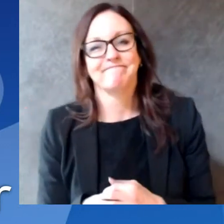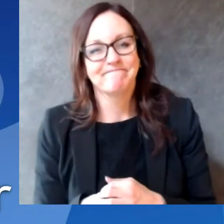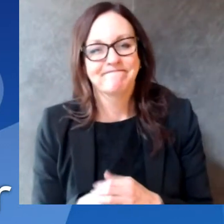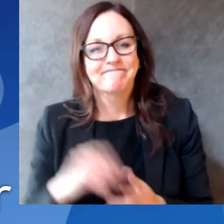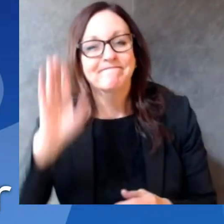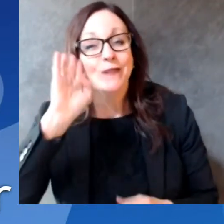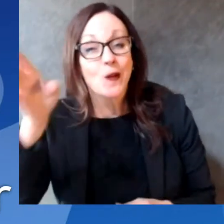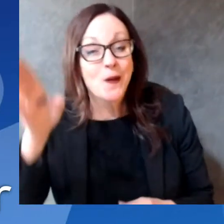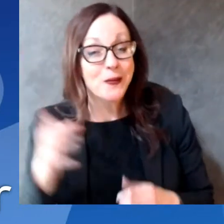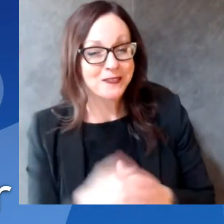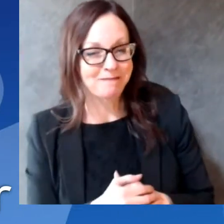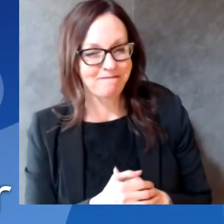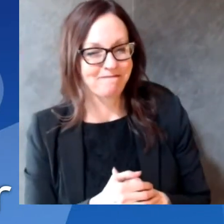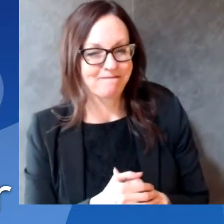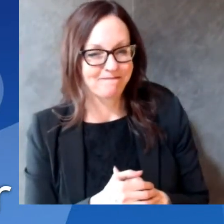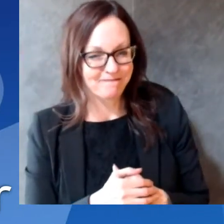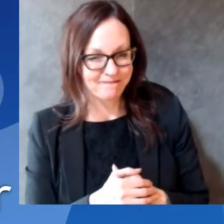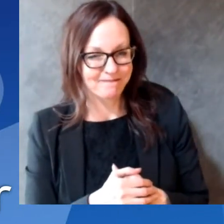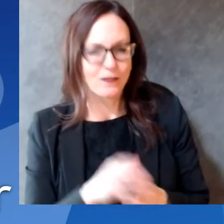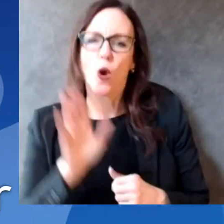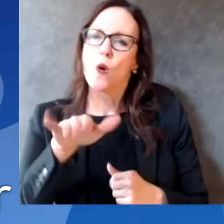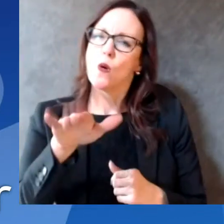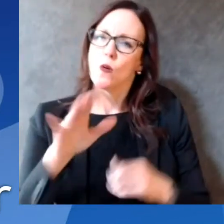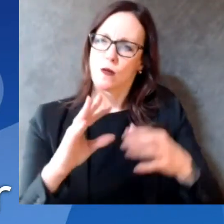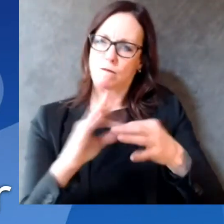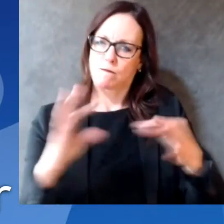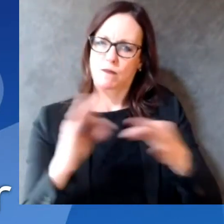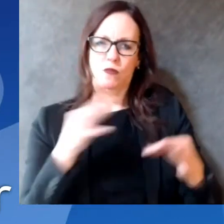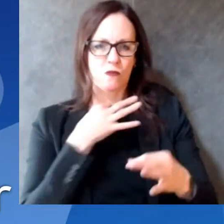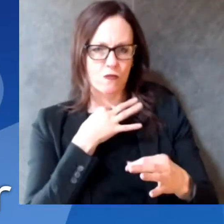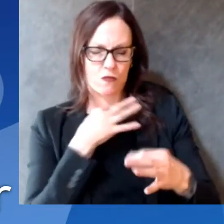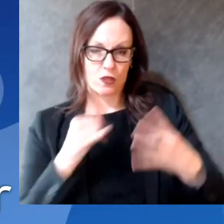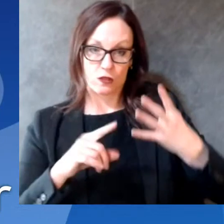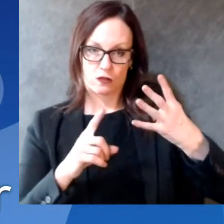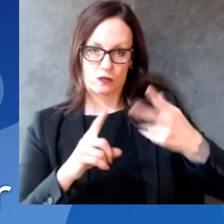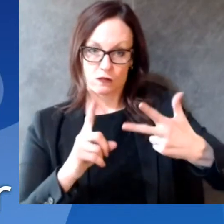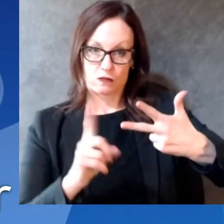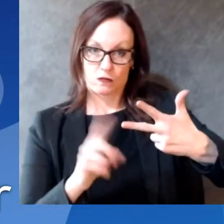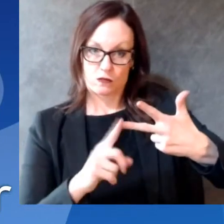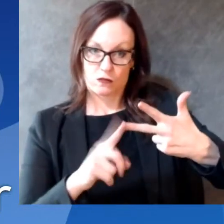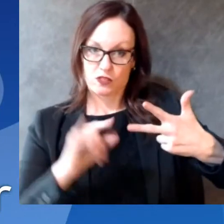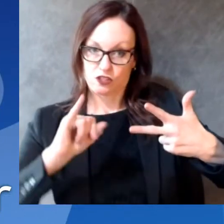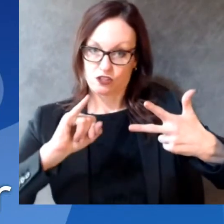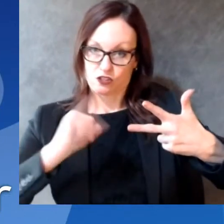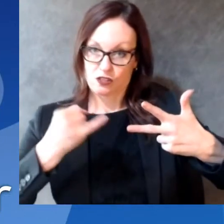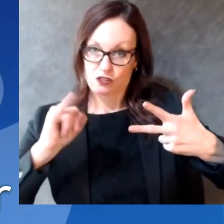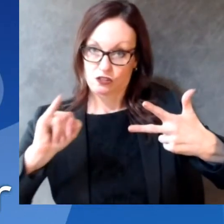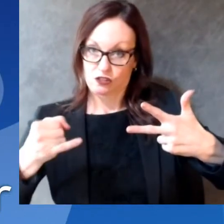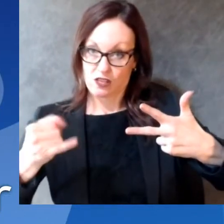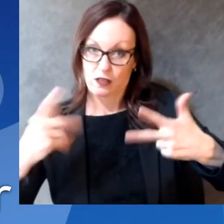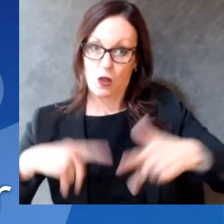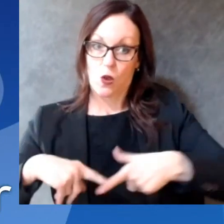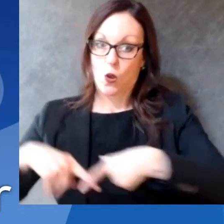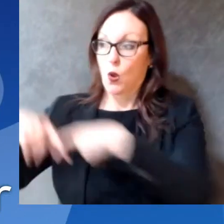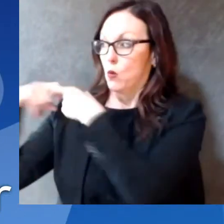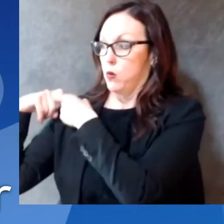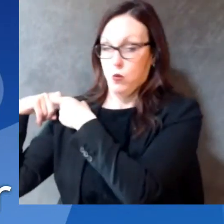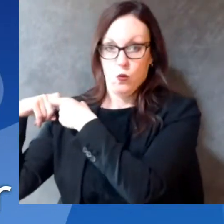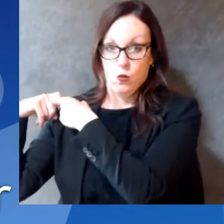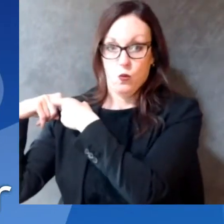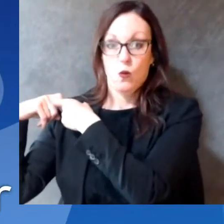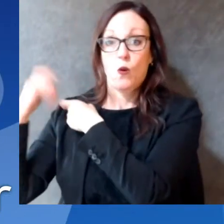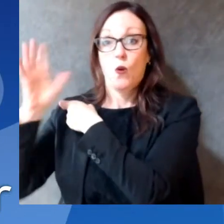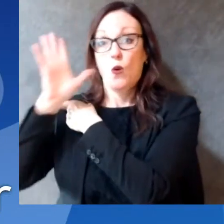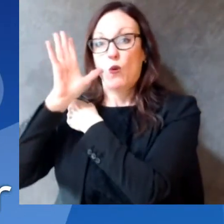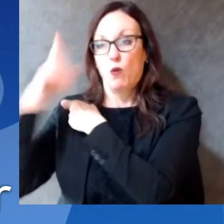up again. How many Johnson & Johnson doses has the state of Wisconsin received, and are you seeing any